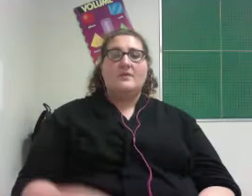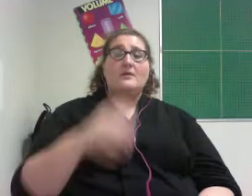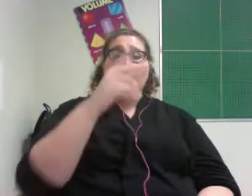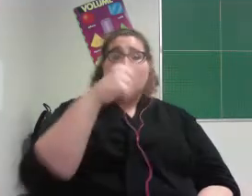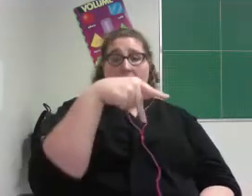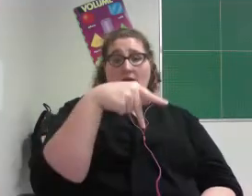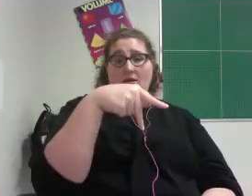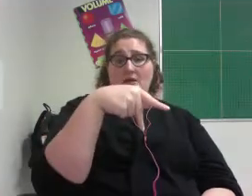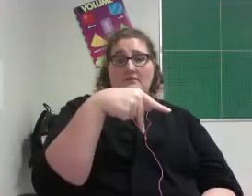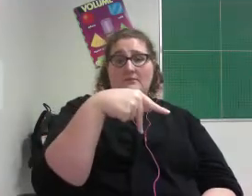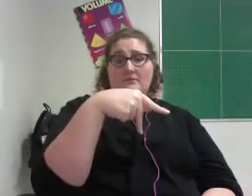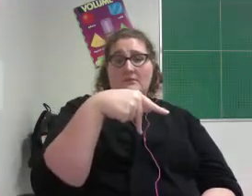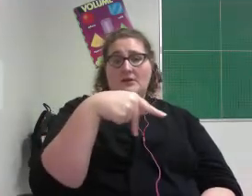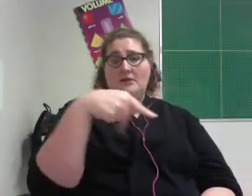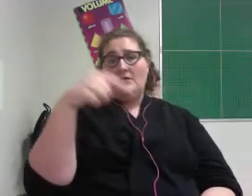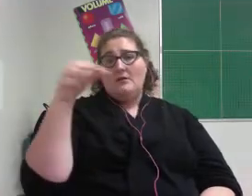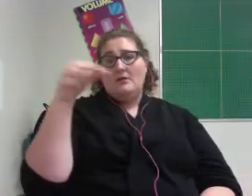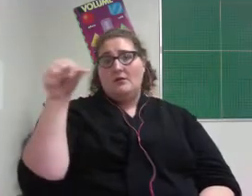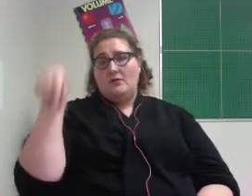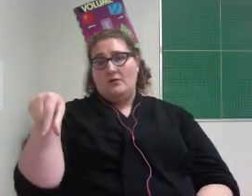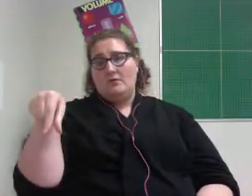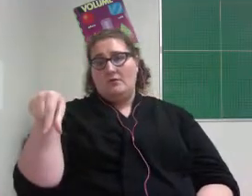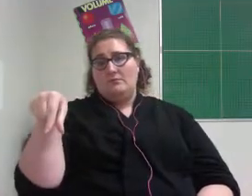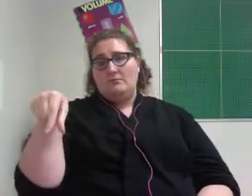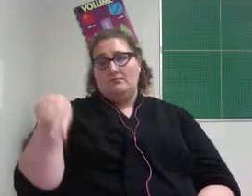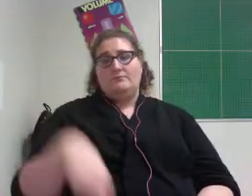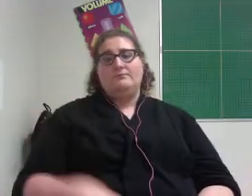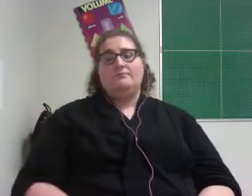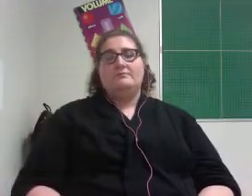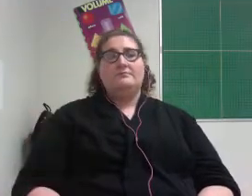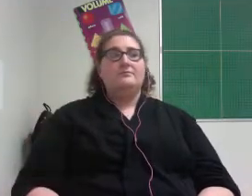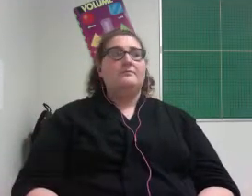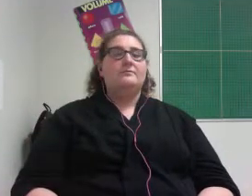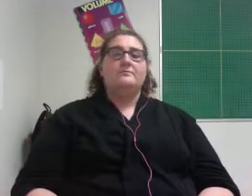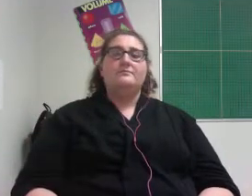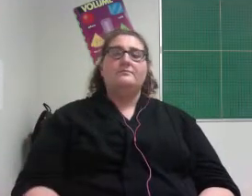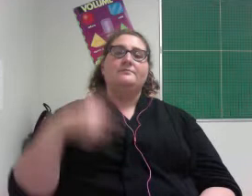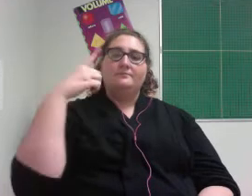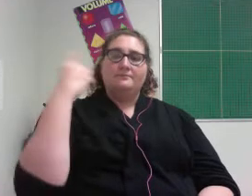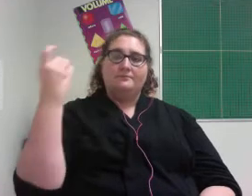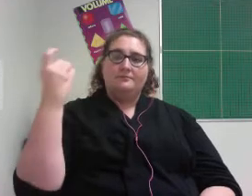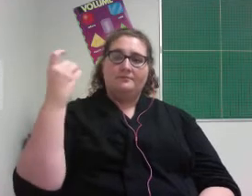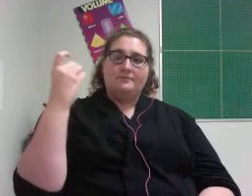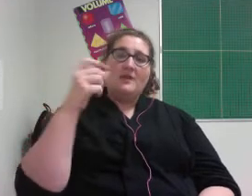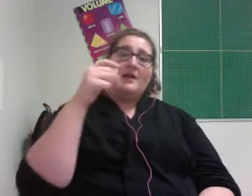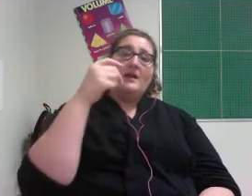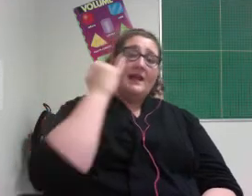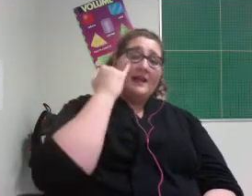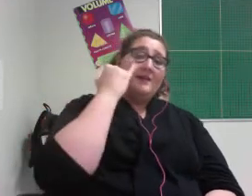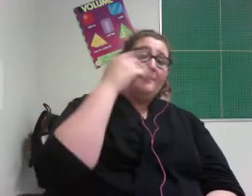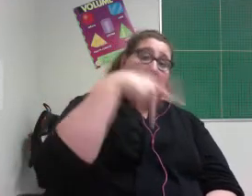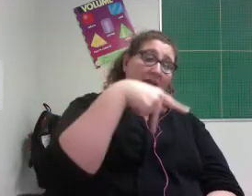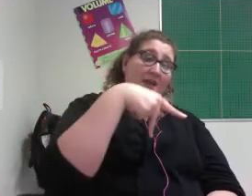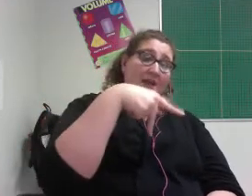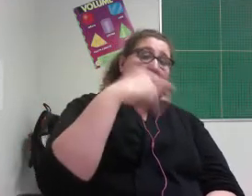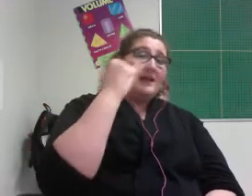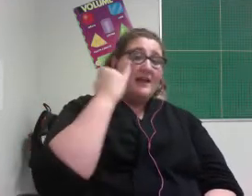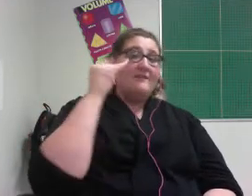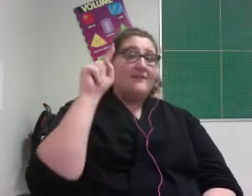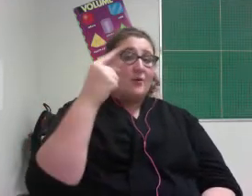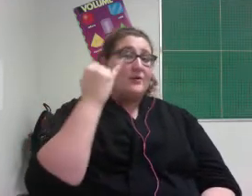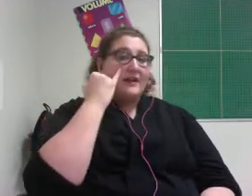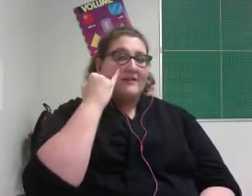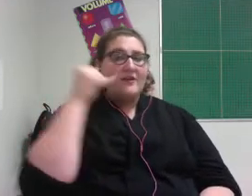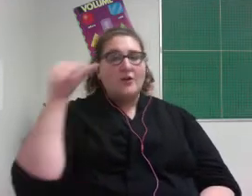and Q because it's P if and only if Q. So the first one we can say is if two products